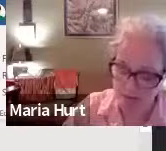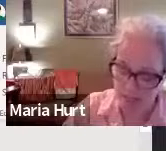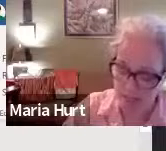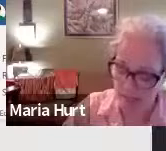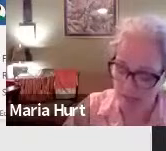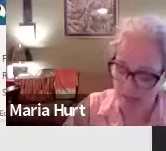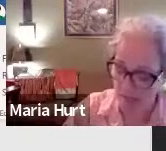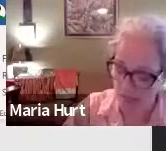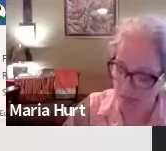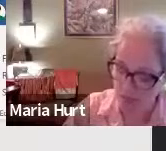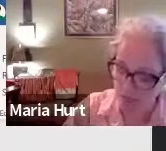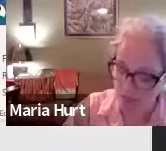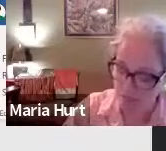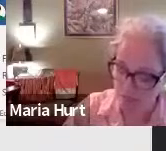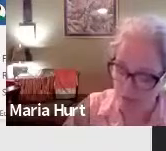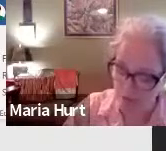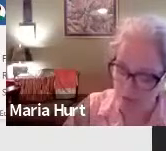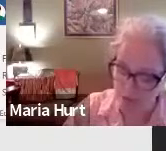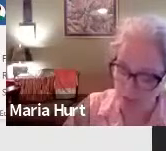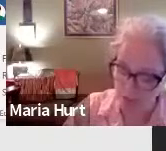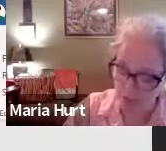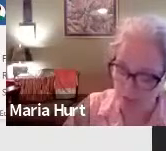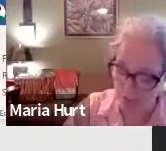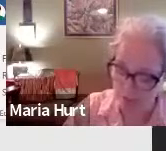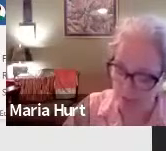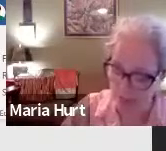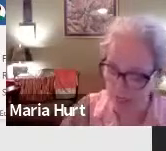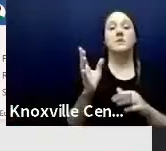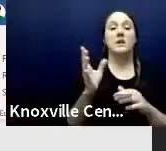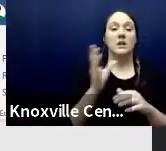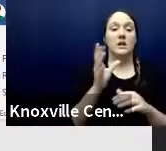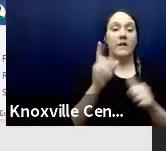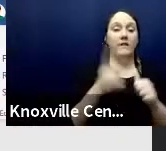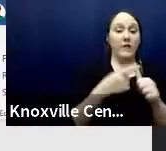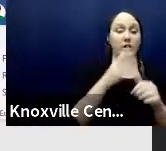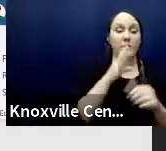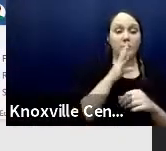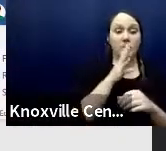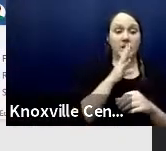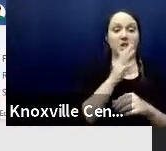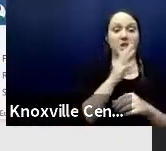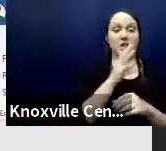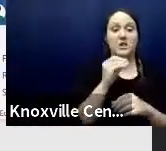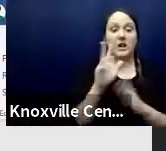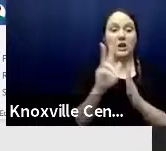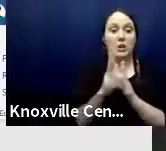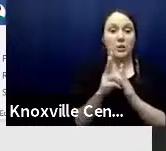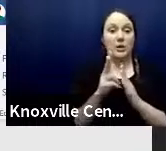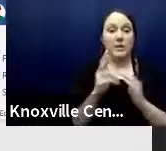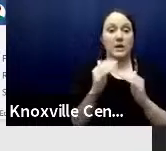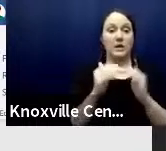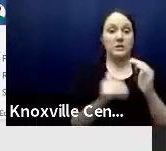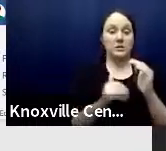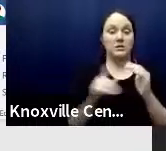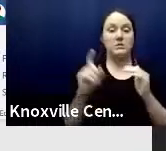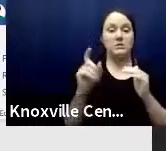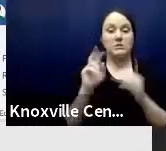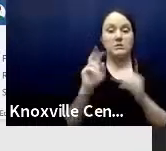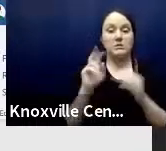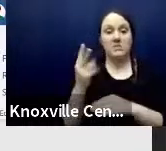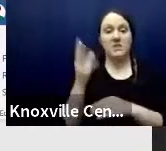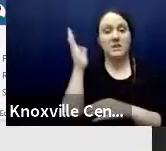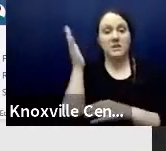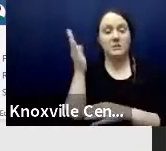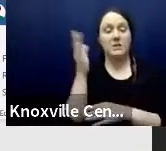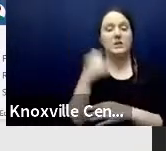than 5 minutes on the same subject in the first speech and 3 minutes in any succeeding speech. I understand that's Robert rules, but